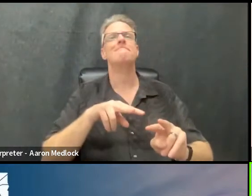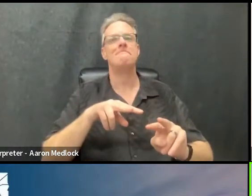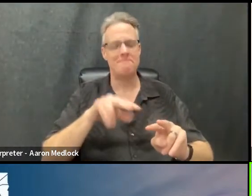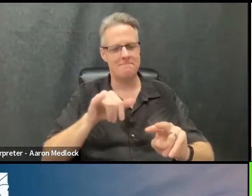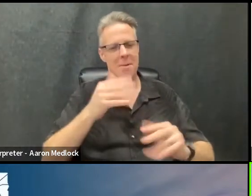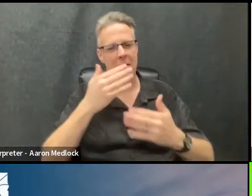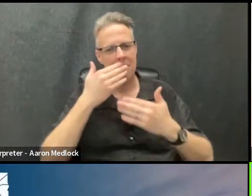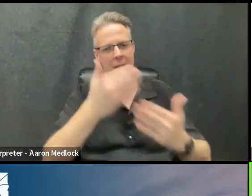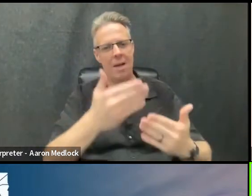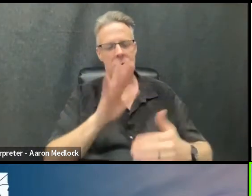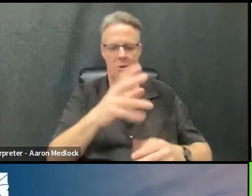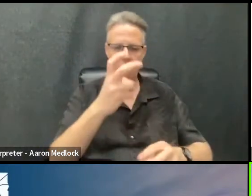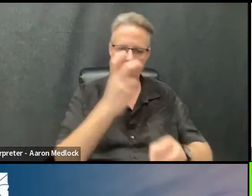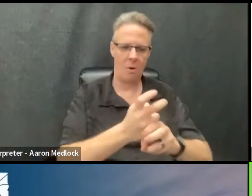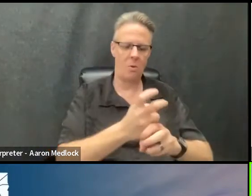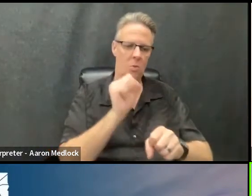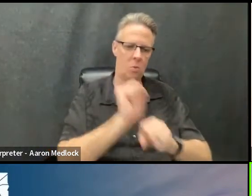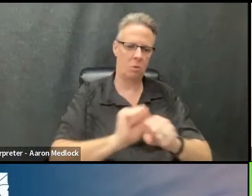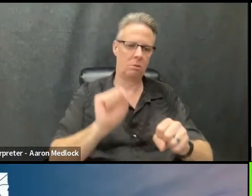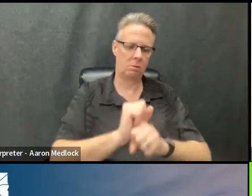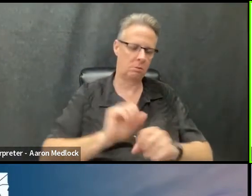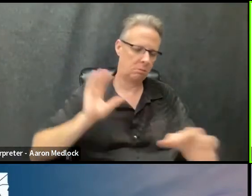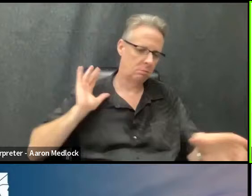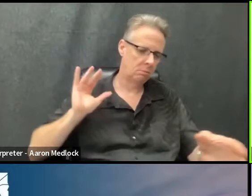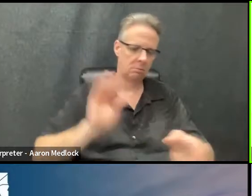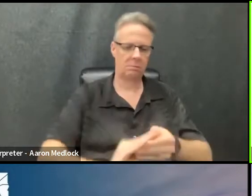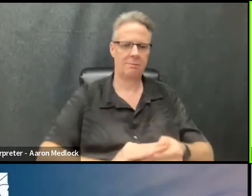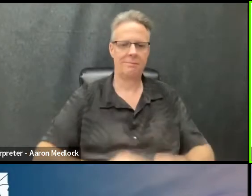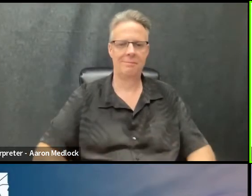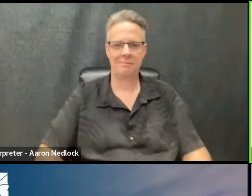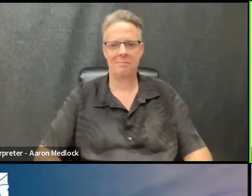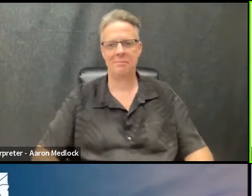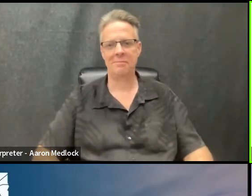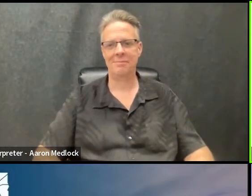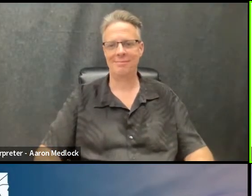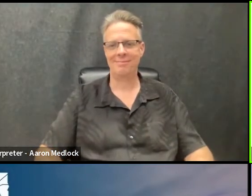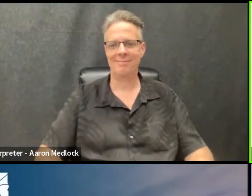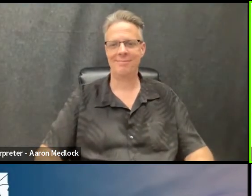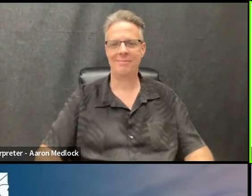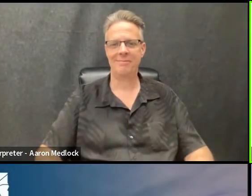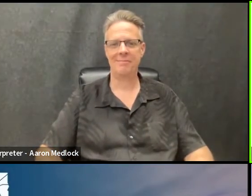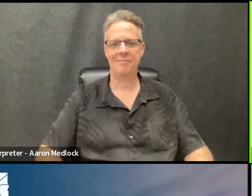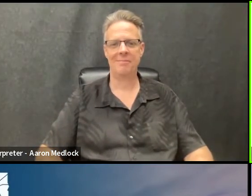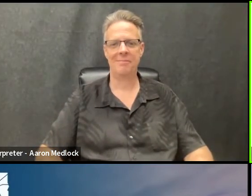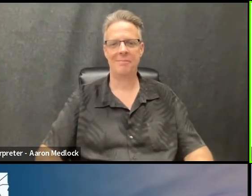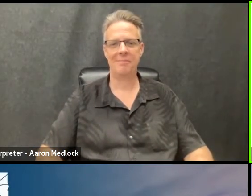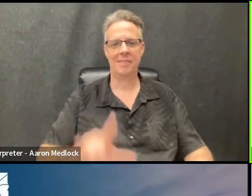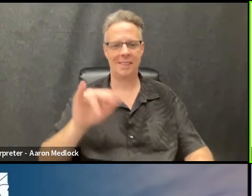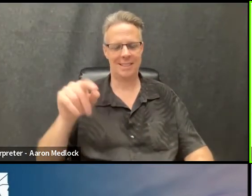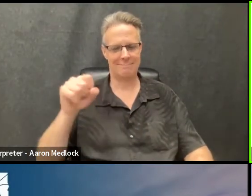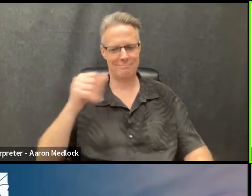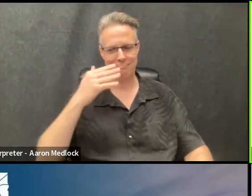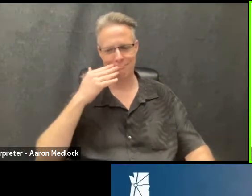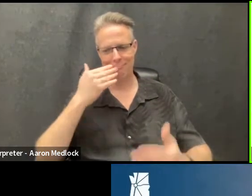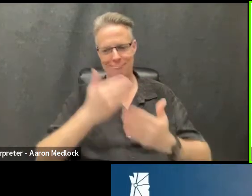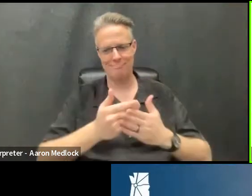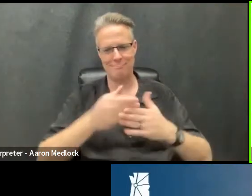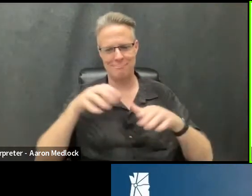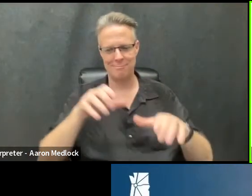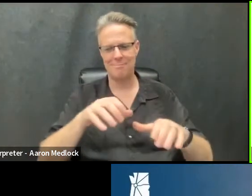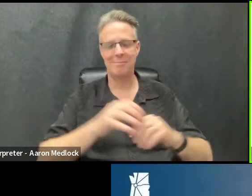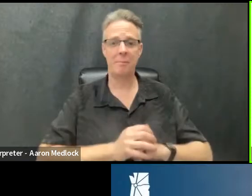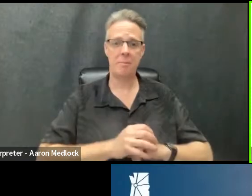thanks for the hard work. Thank you. Thanks, Ed. Really well done. Looking at